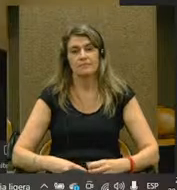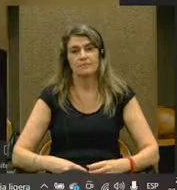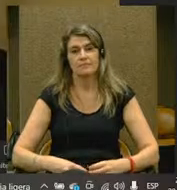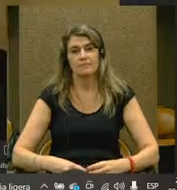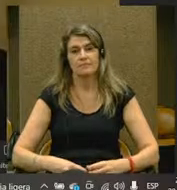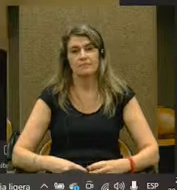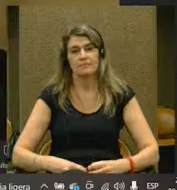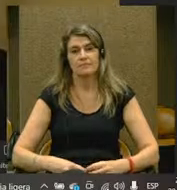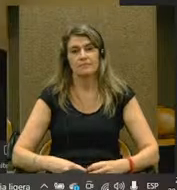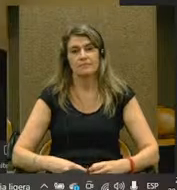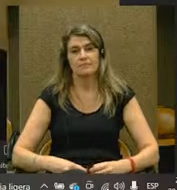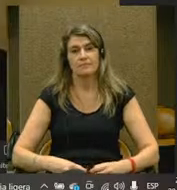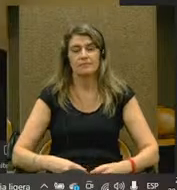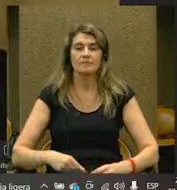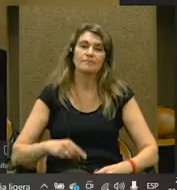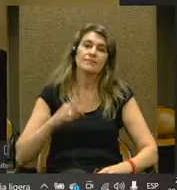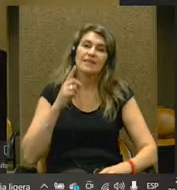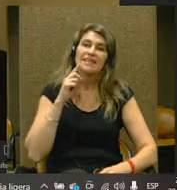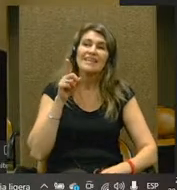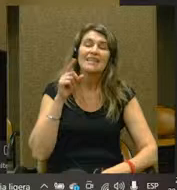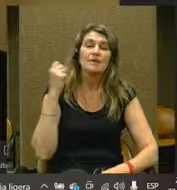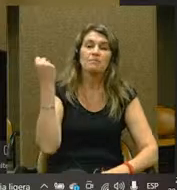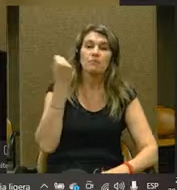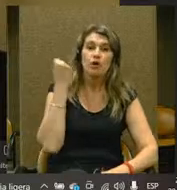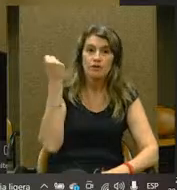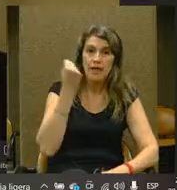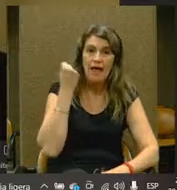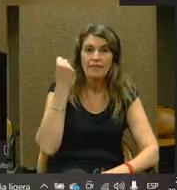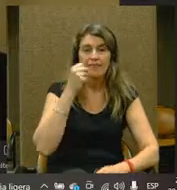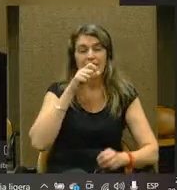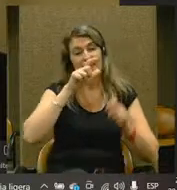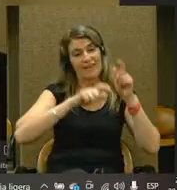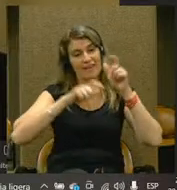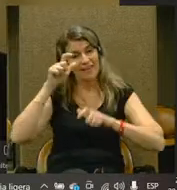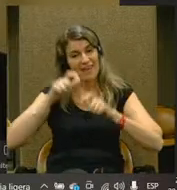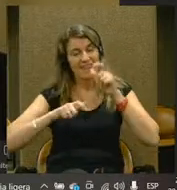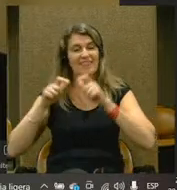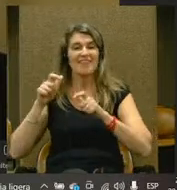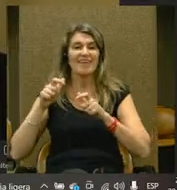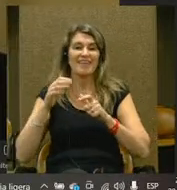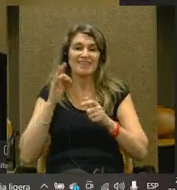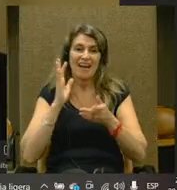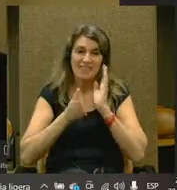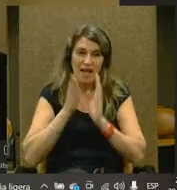people into treatment and recovery if they want to help,